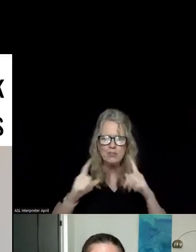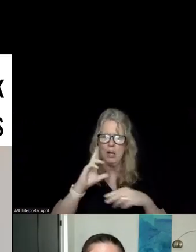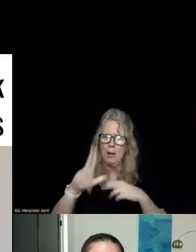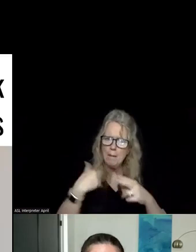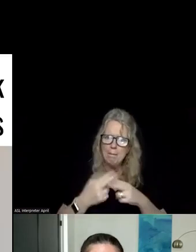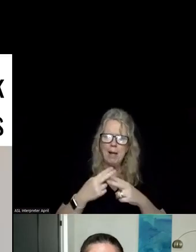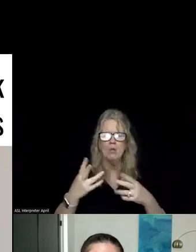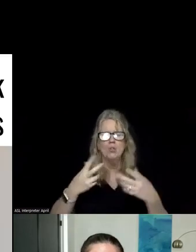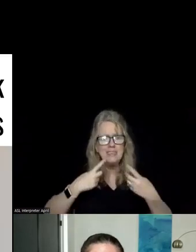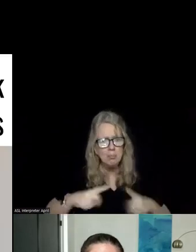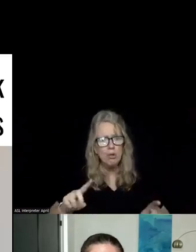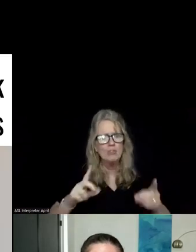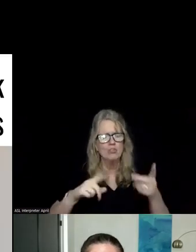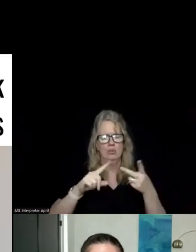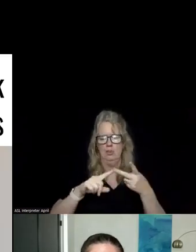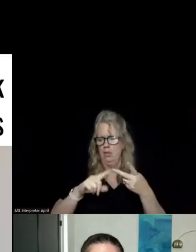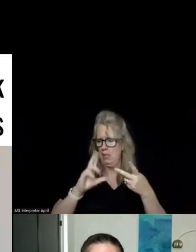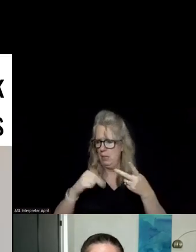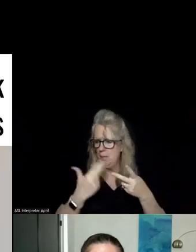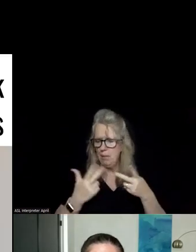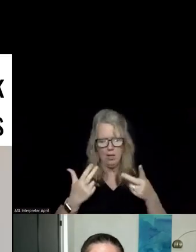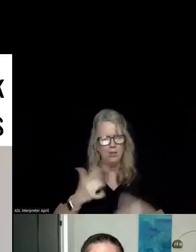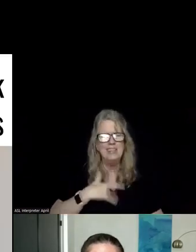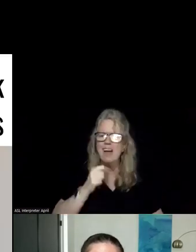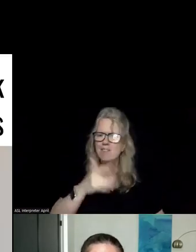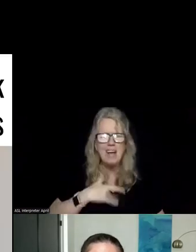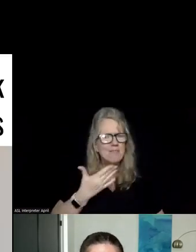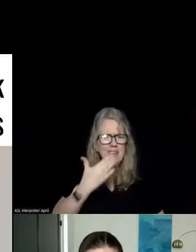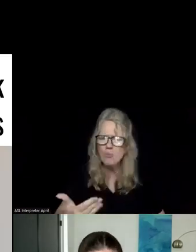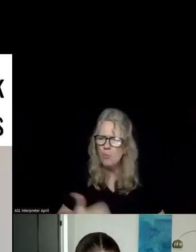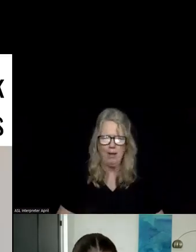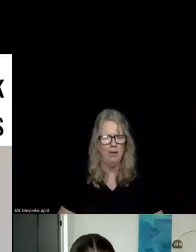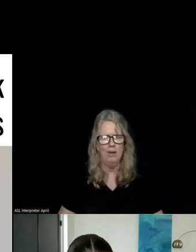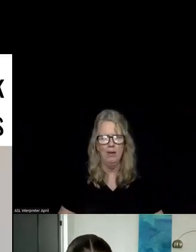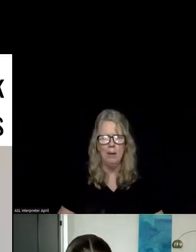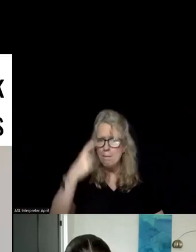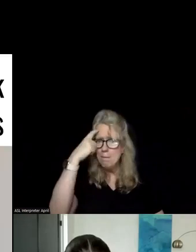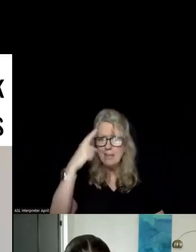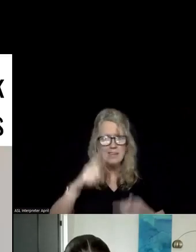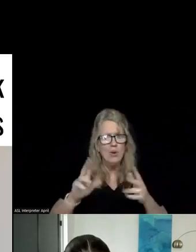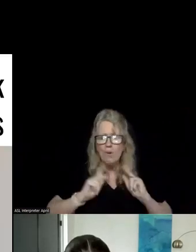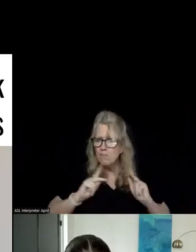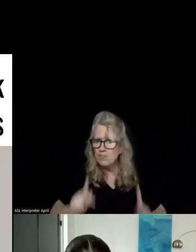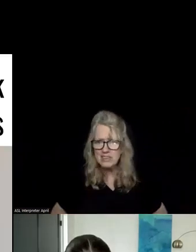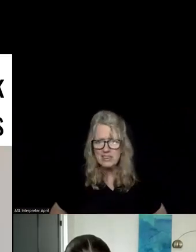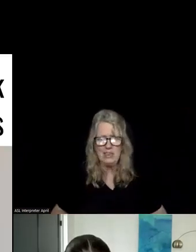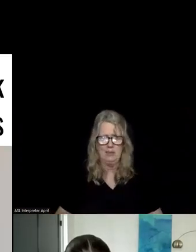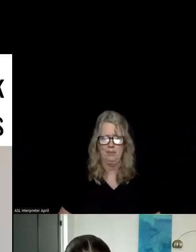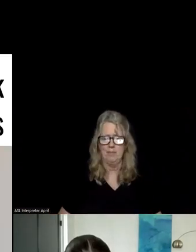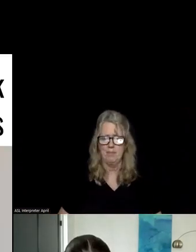depression, about not feeling well, mentally or physically.